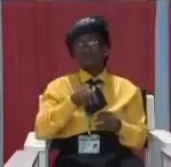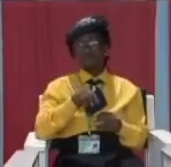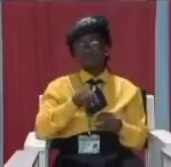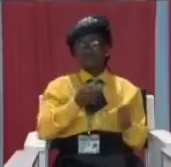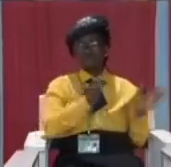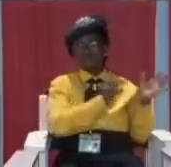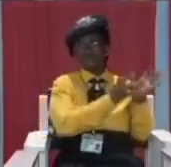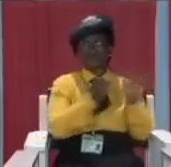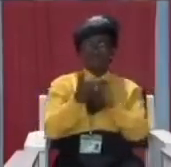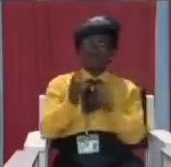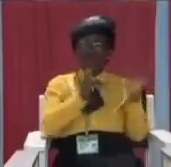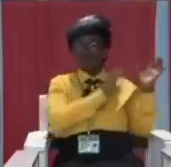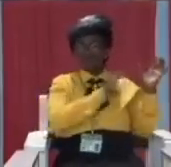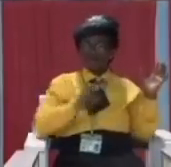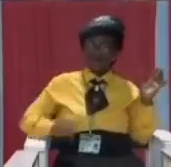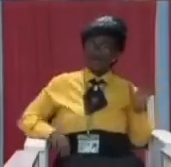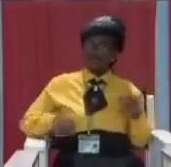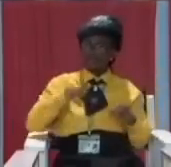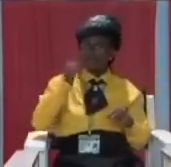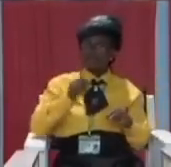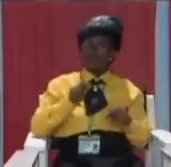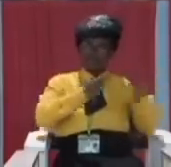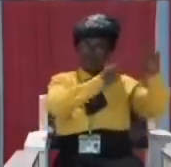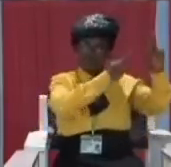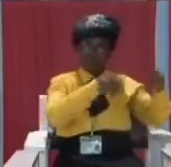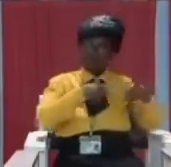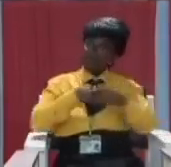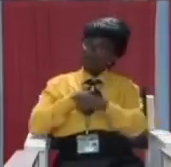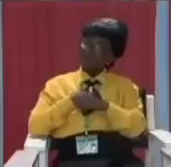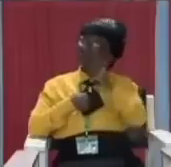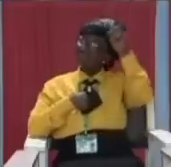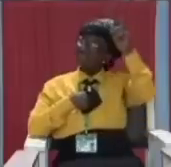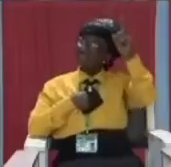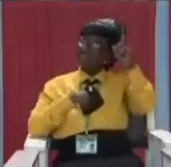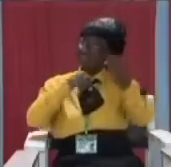Jesus Christ said, "Behold, I stand at the door and I knock.